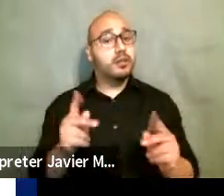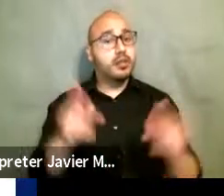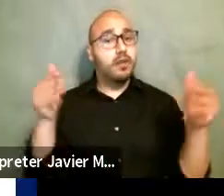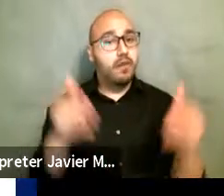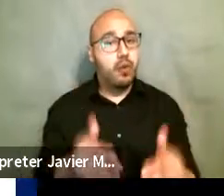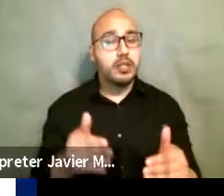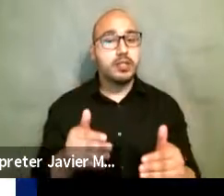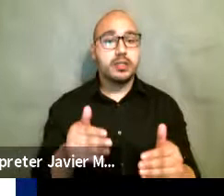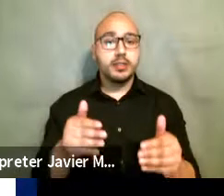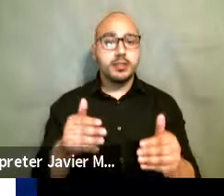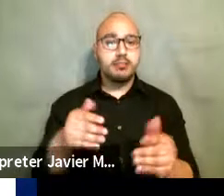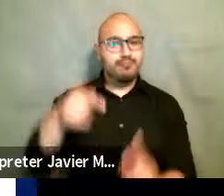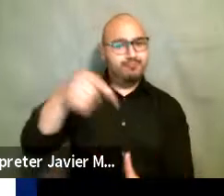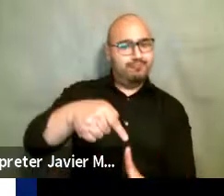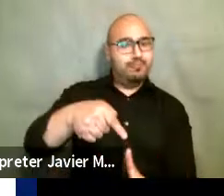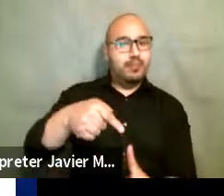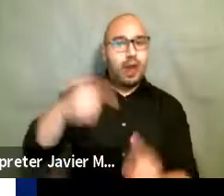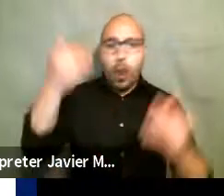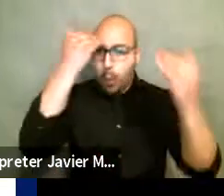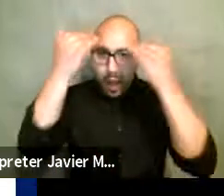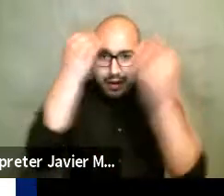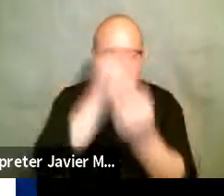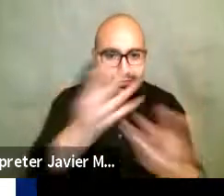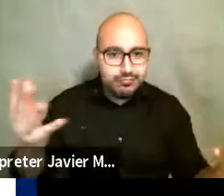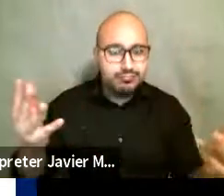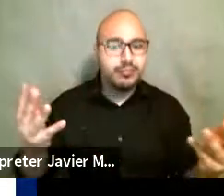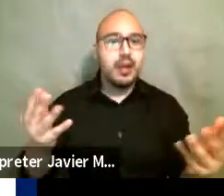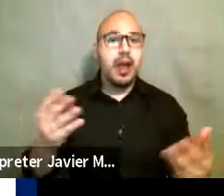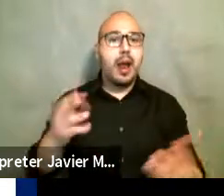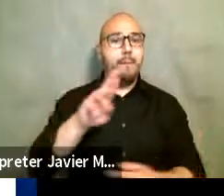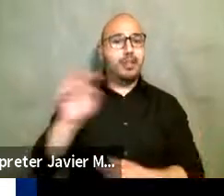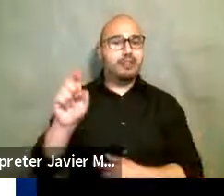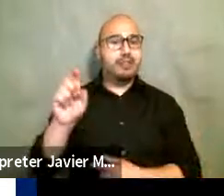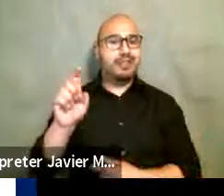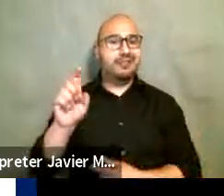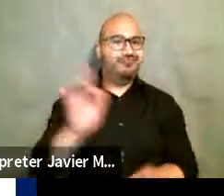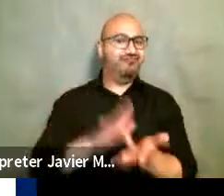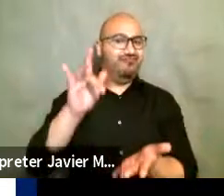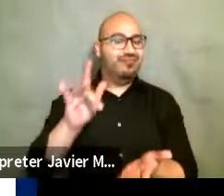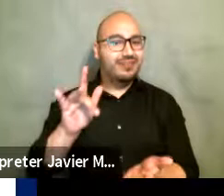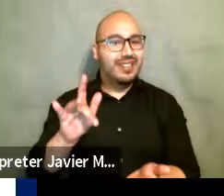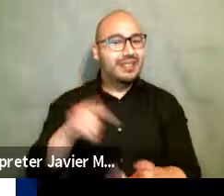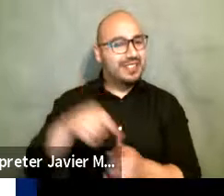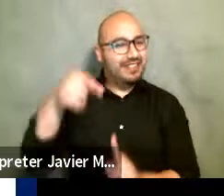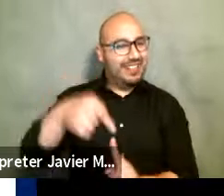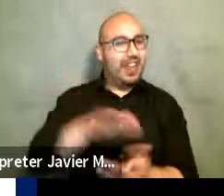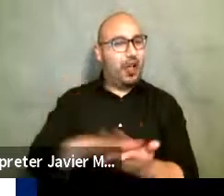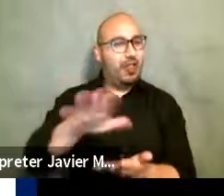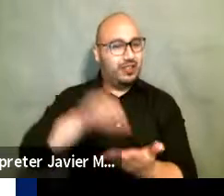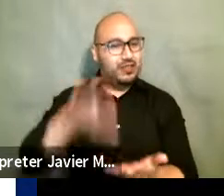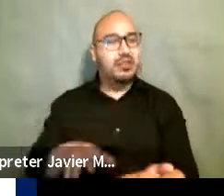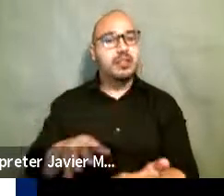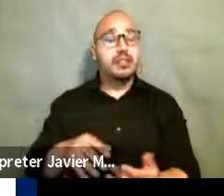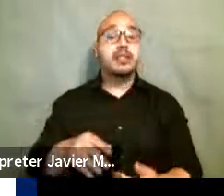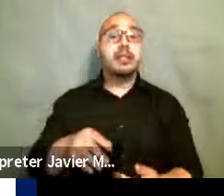and centers on bringing awareness to prescription drug abuse, specifically to the college population. Although our target population with